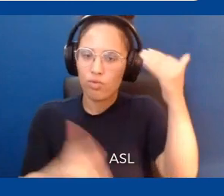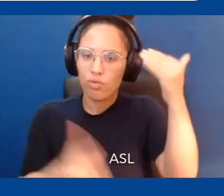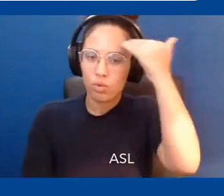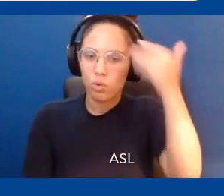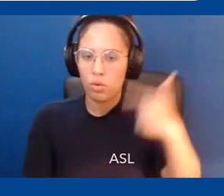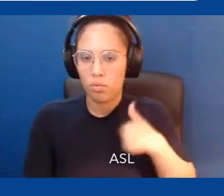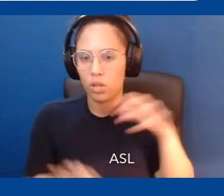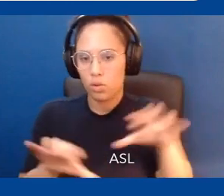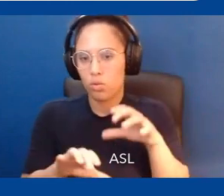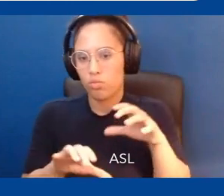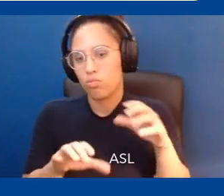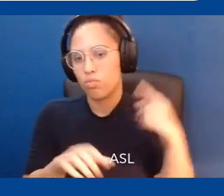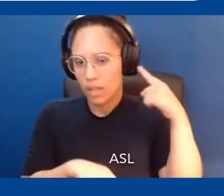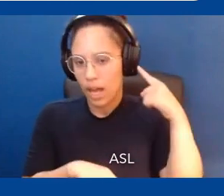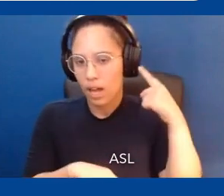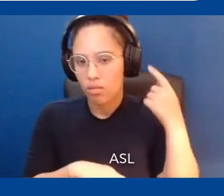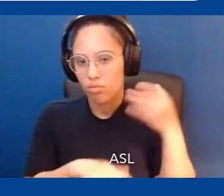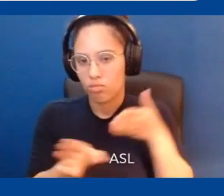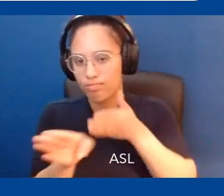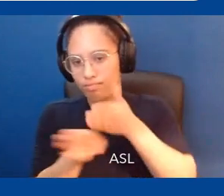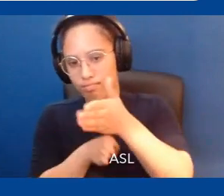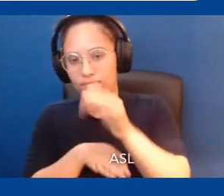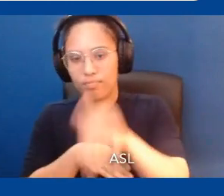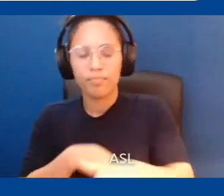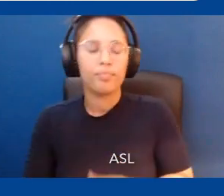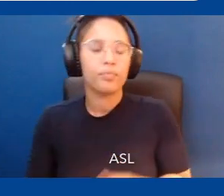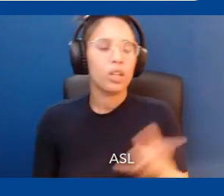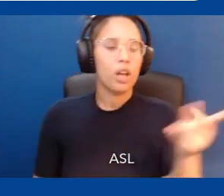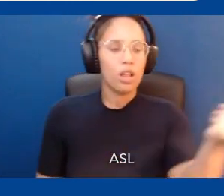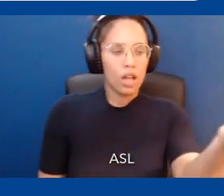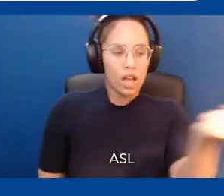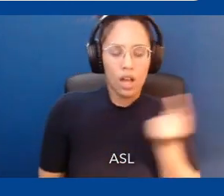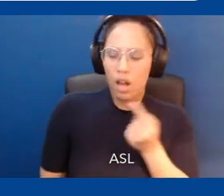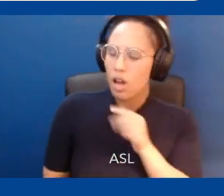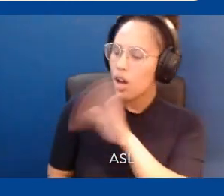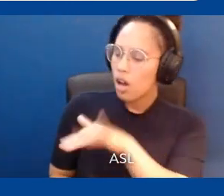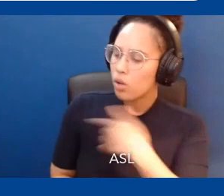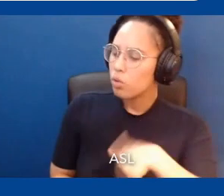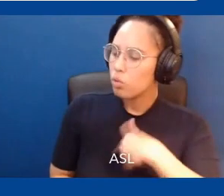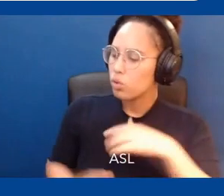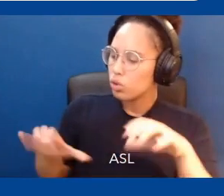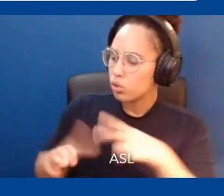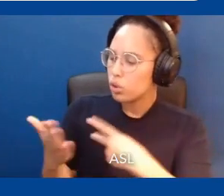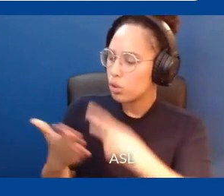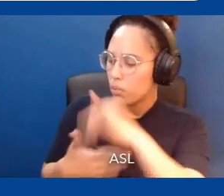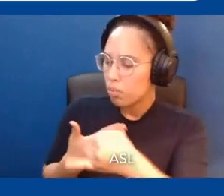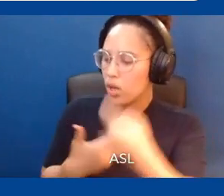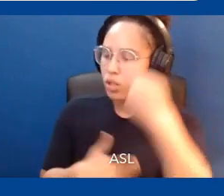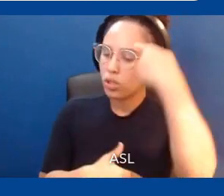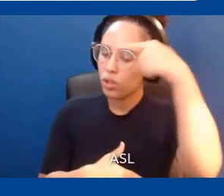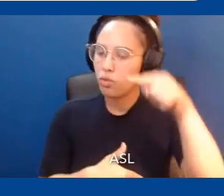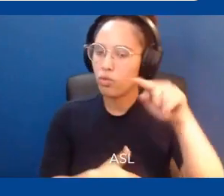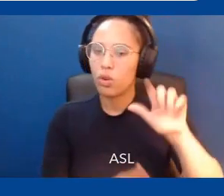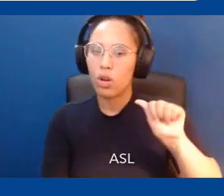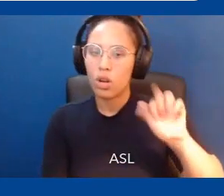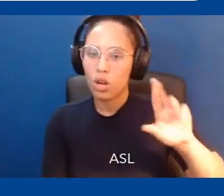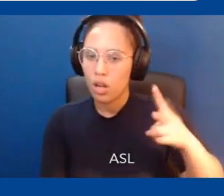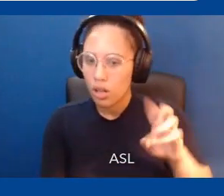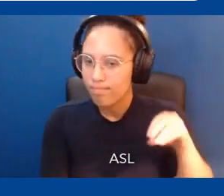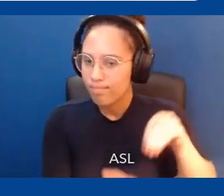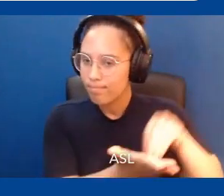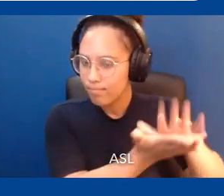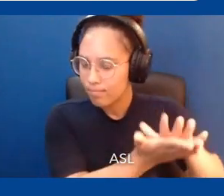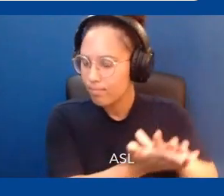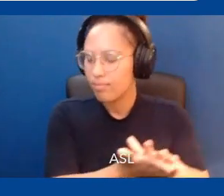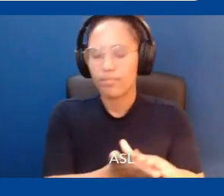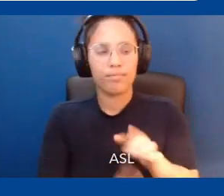said that they were finishing up a project which is itself archival in a way. The short films that they were wanting to